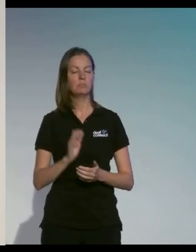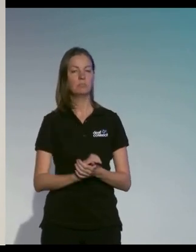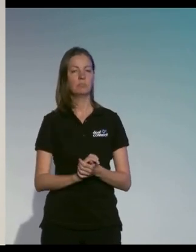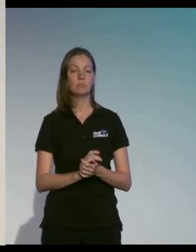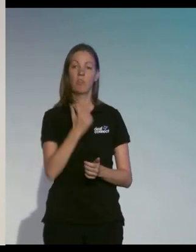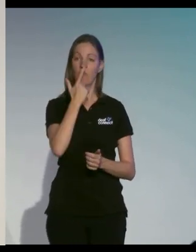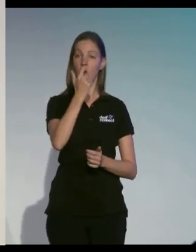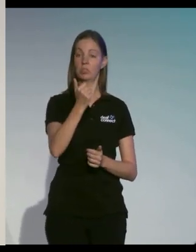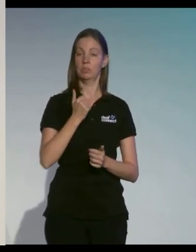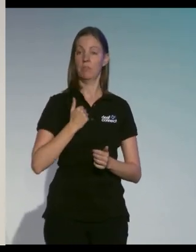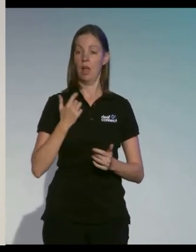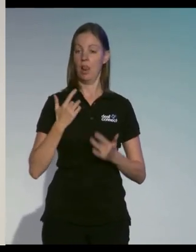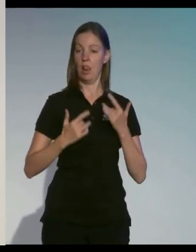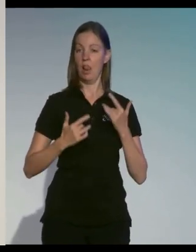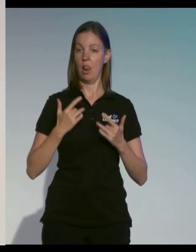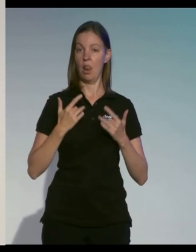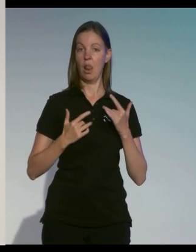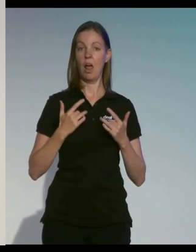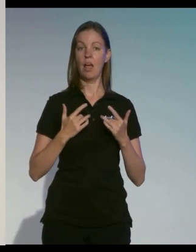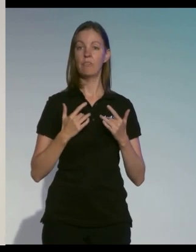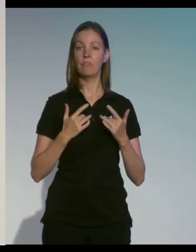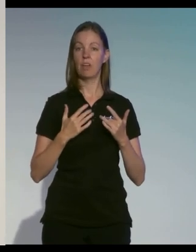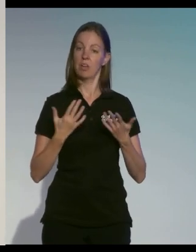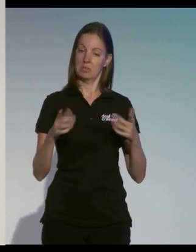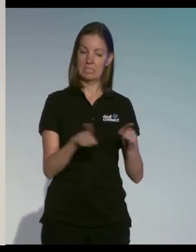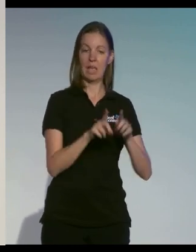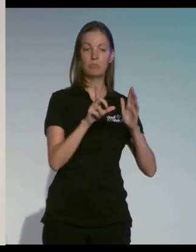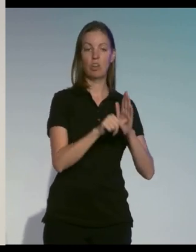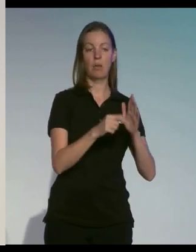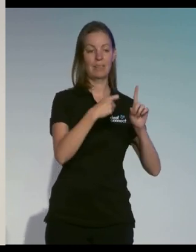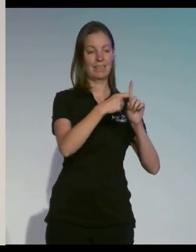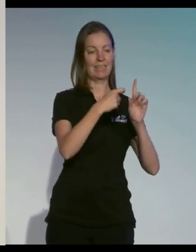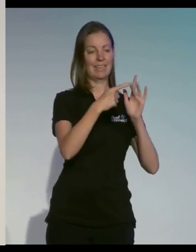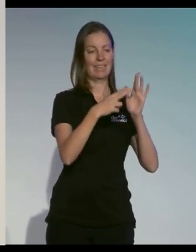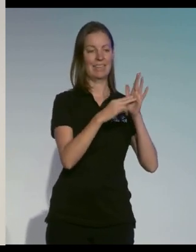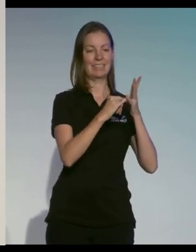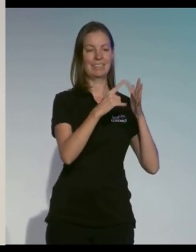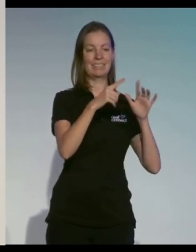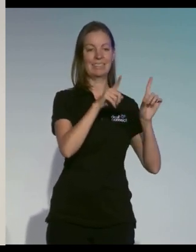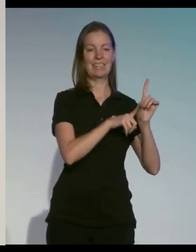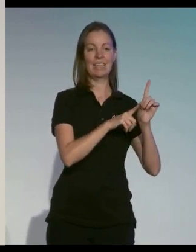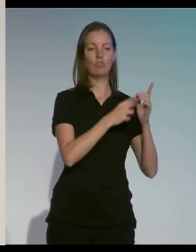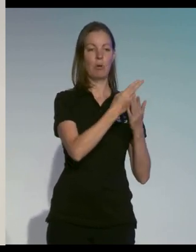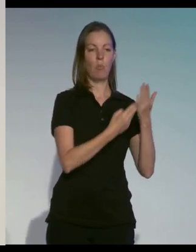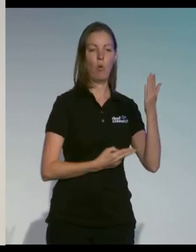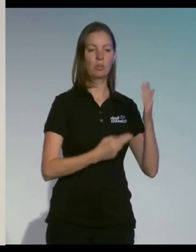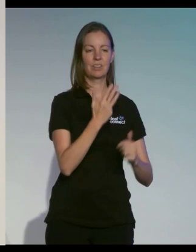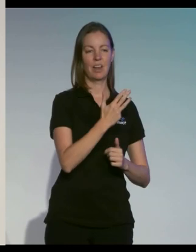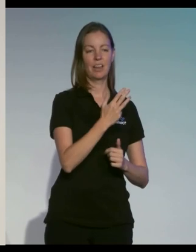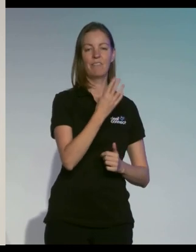Fortunately, my life coincided with the Kinsey Report. And the Kinsey Report in 1944